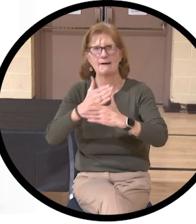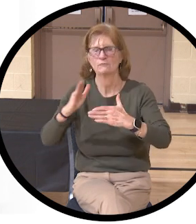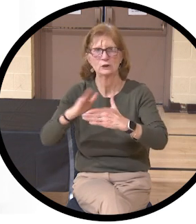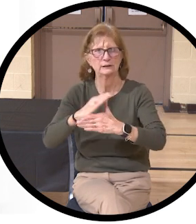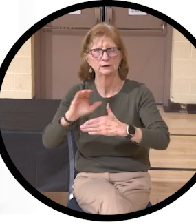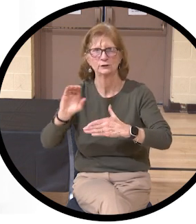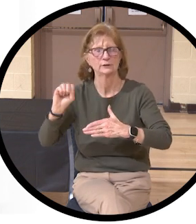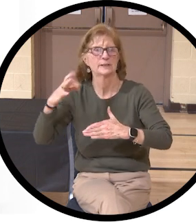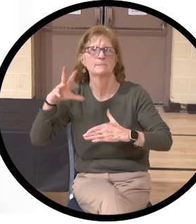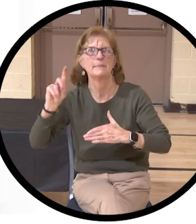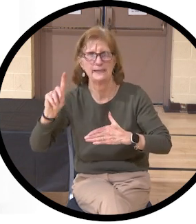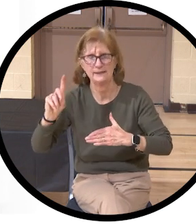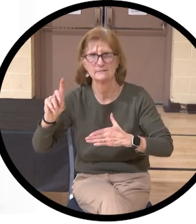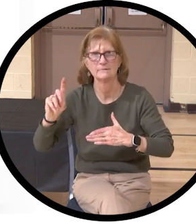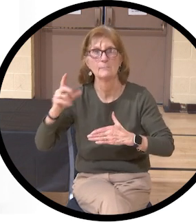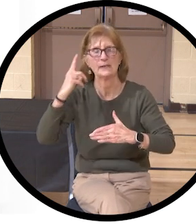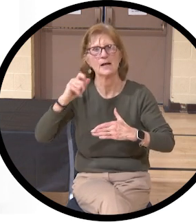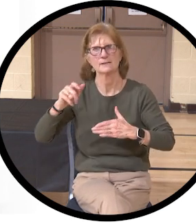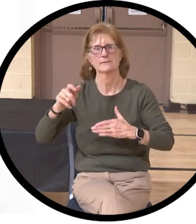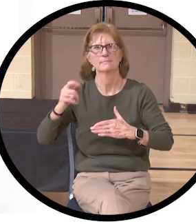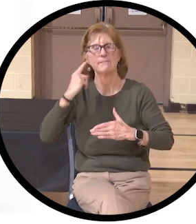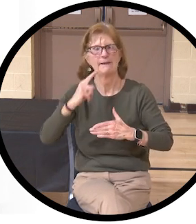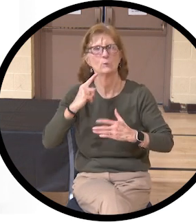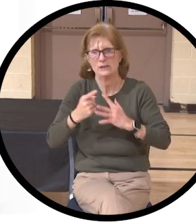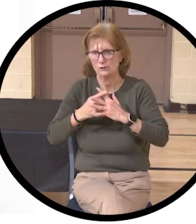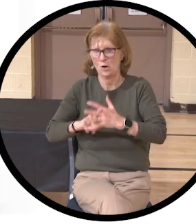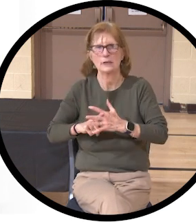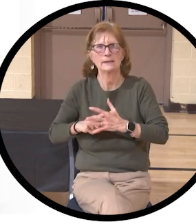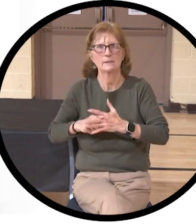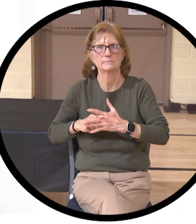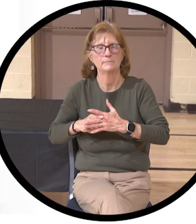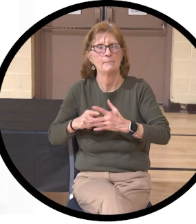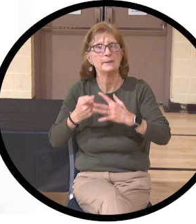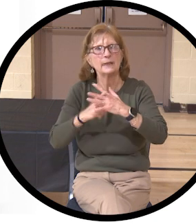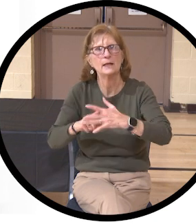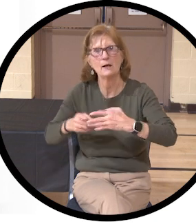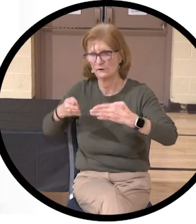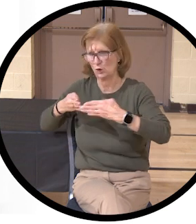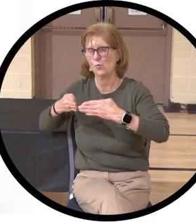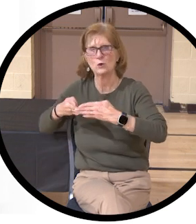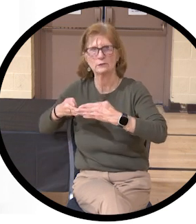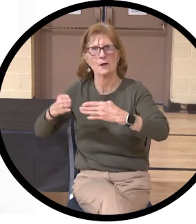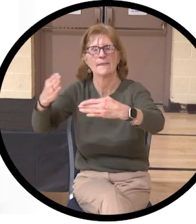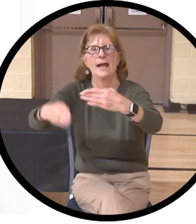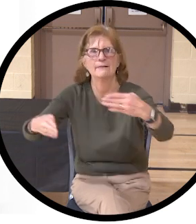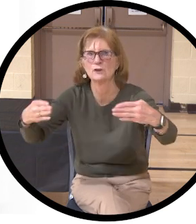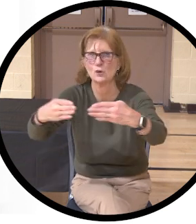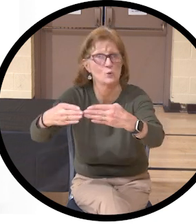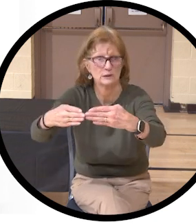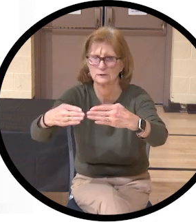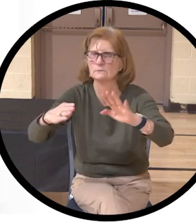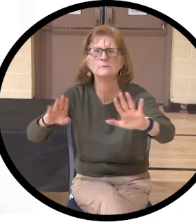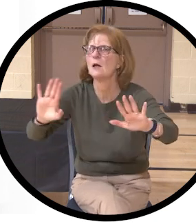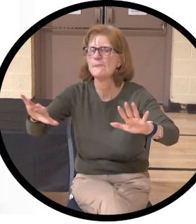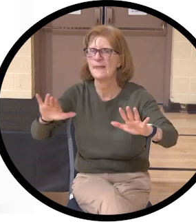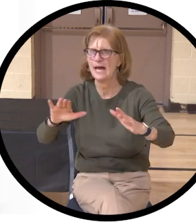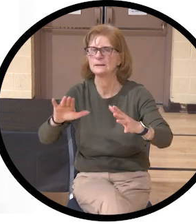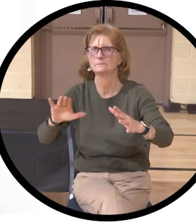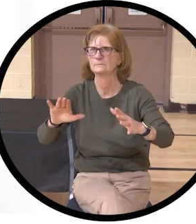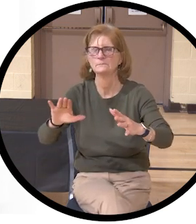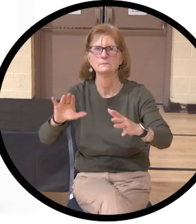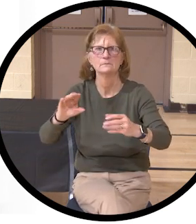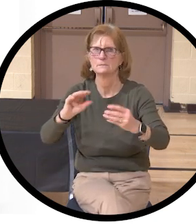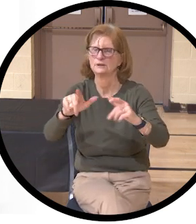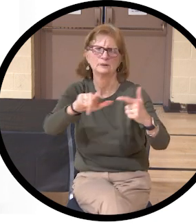at a speed hump. But we've collected a lot of data while we've been doing traffic calming at DOMI, and we've seen a lot of really good results.